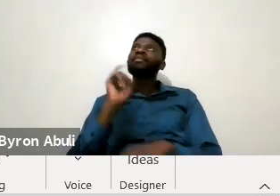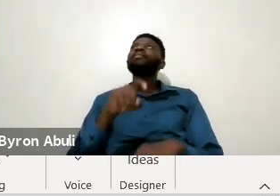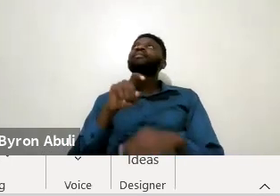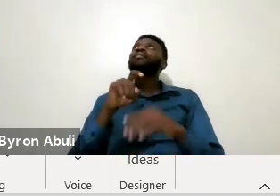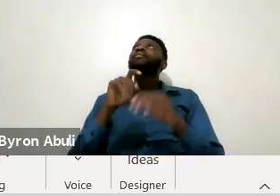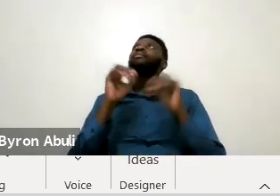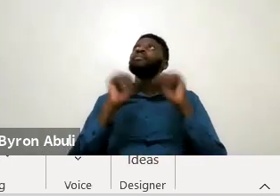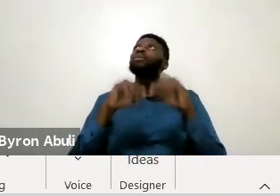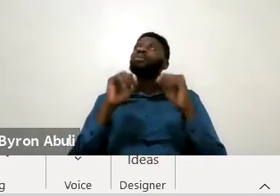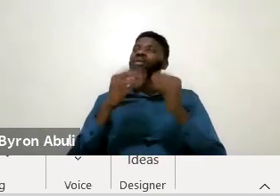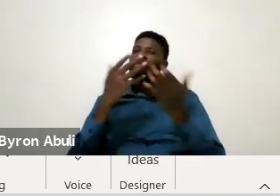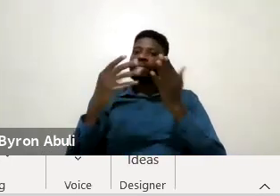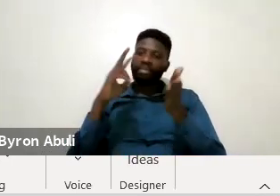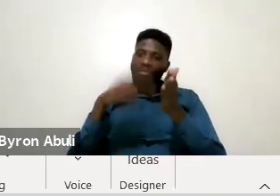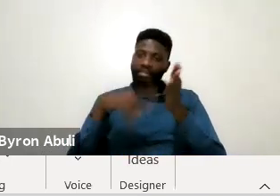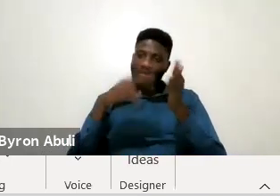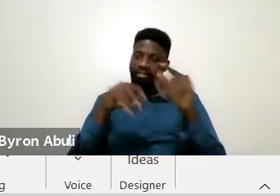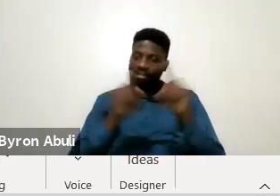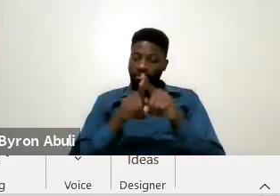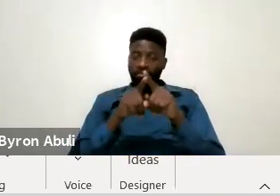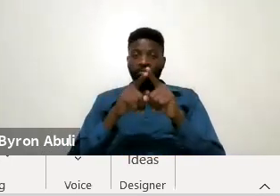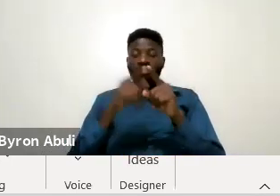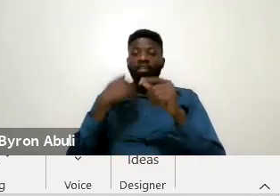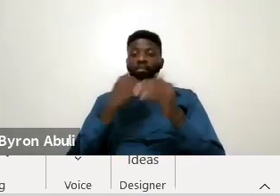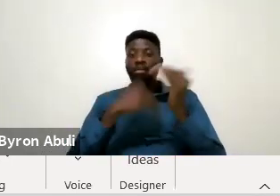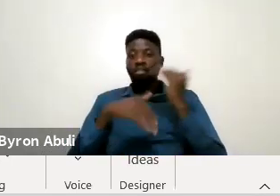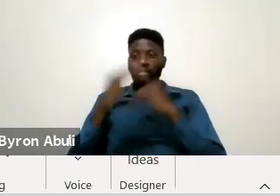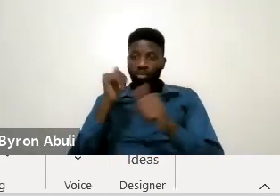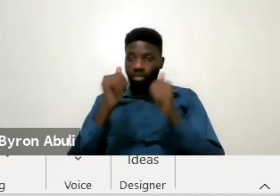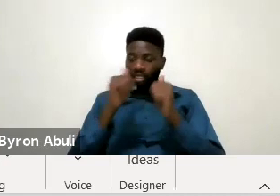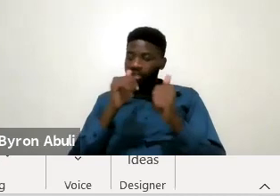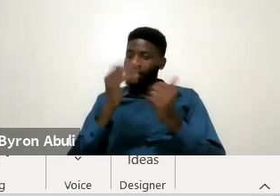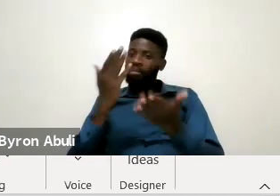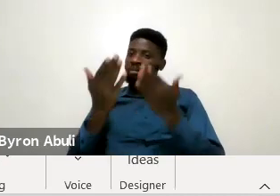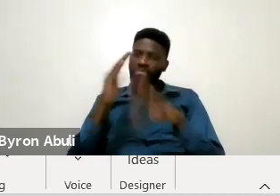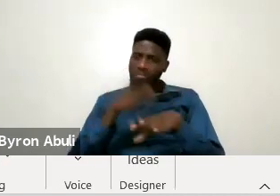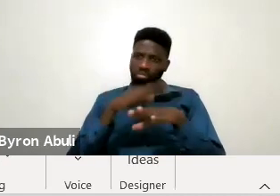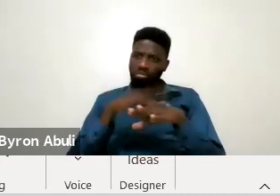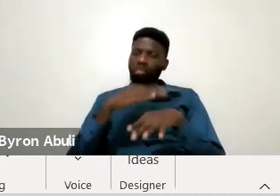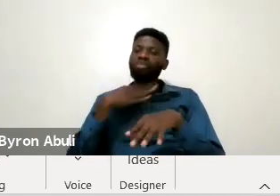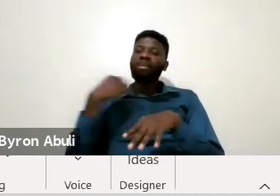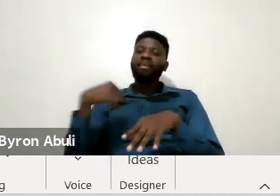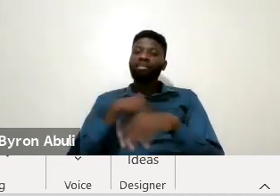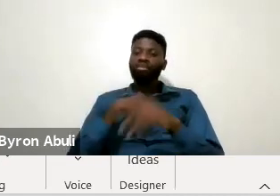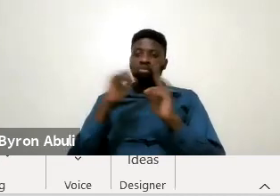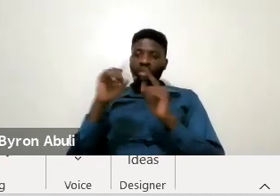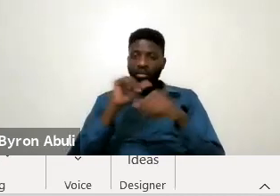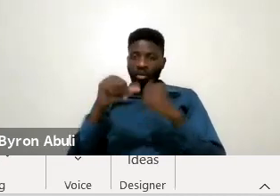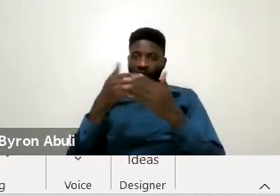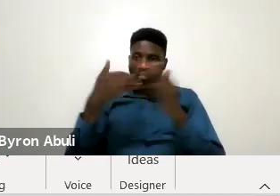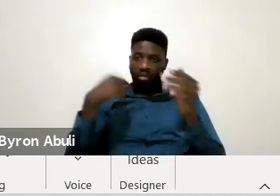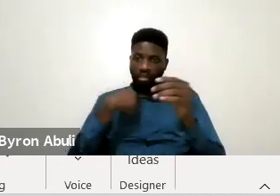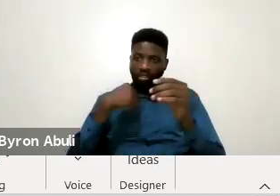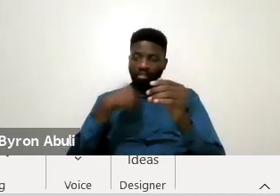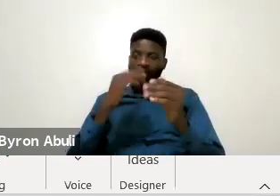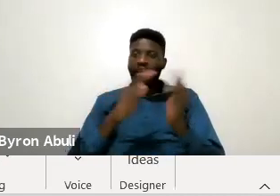even read more on that. Is there a profession that is so you would want us to talk about before I can move to my next slide?